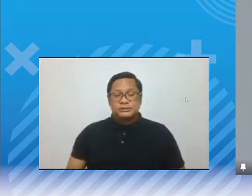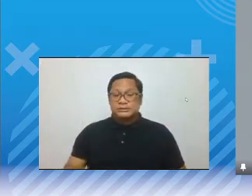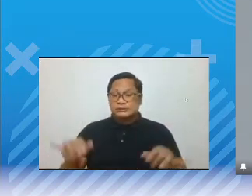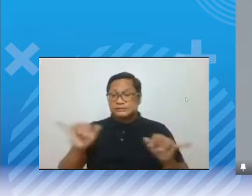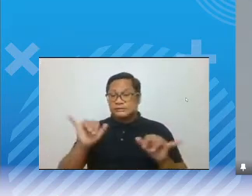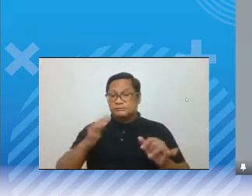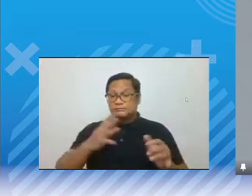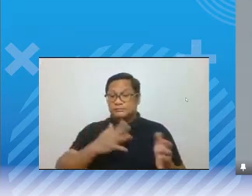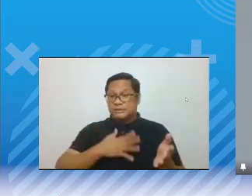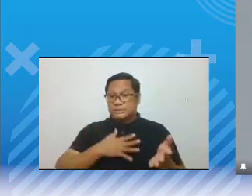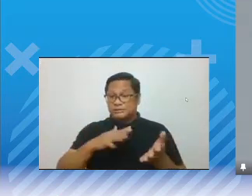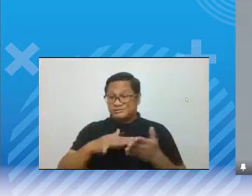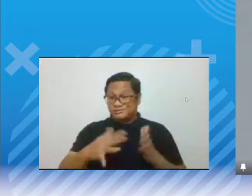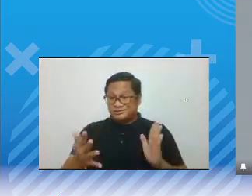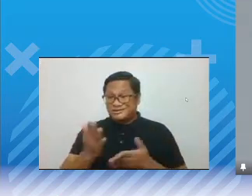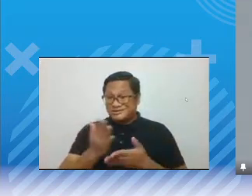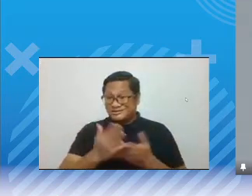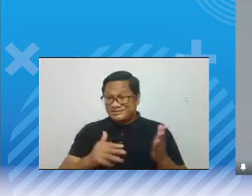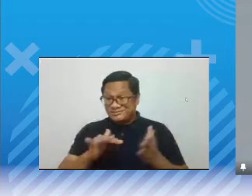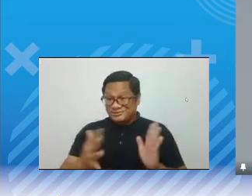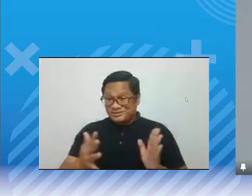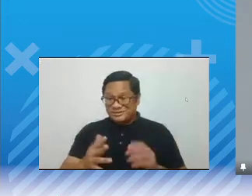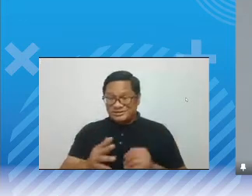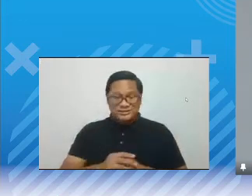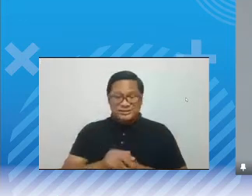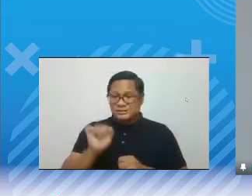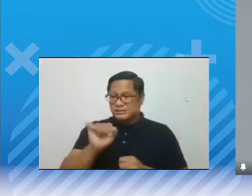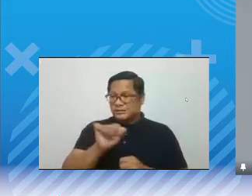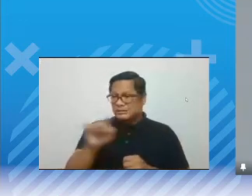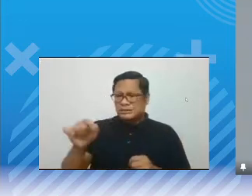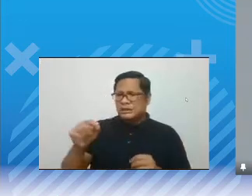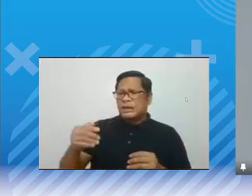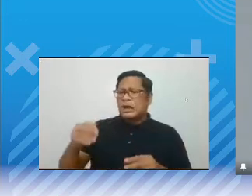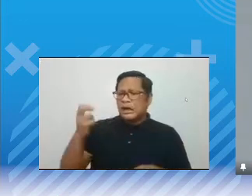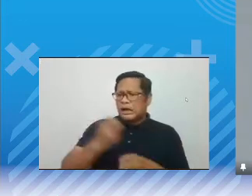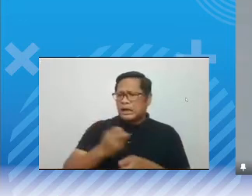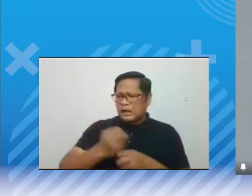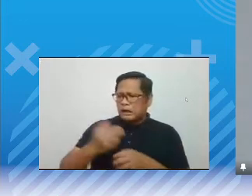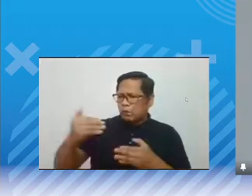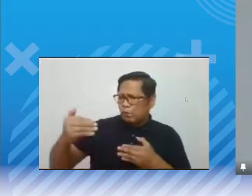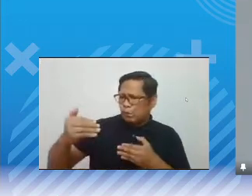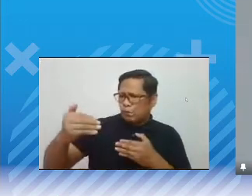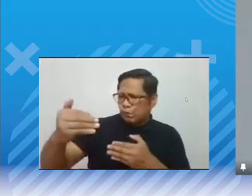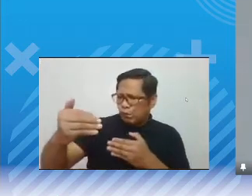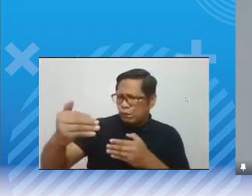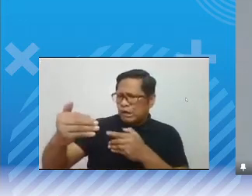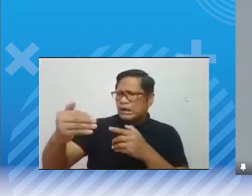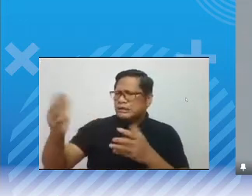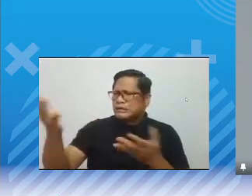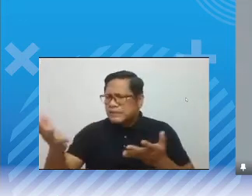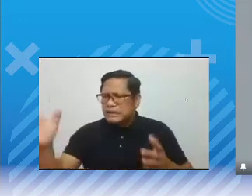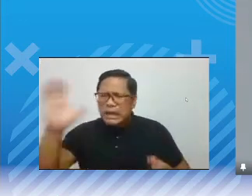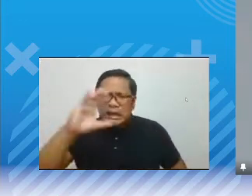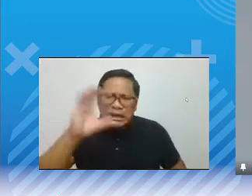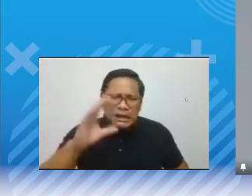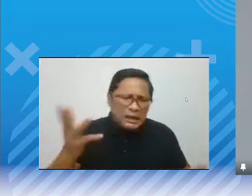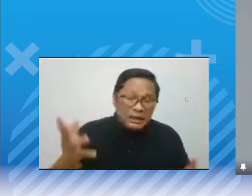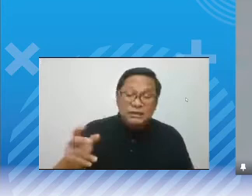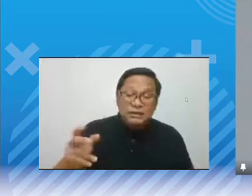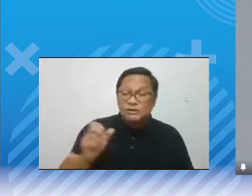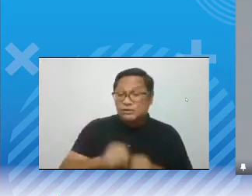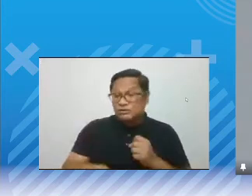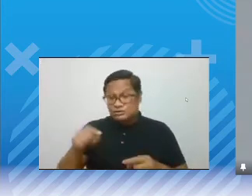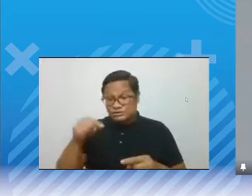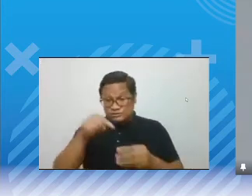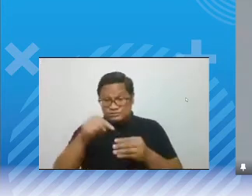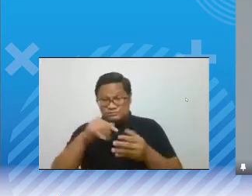estudyante ko, some of her classmates actually cannot catch up. Nahirapan sila, ano yung gagawin, saan hahanapin, ganyan. So ang ginawa niya po